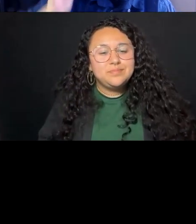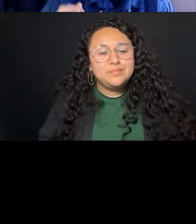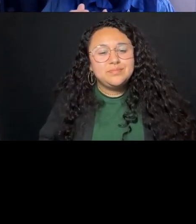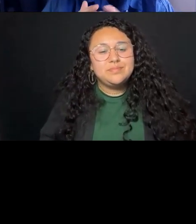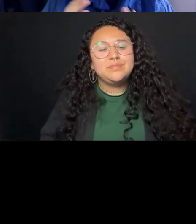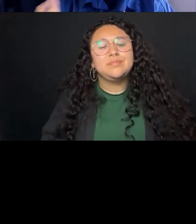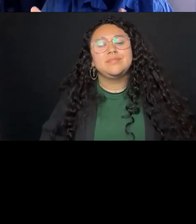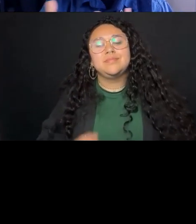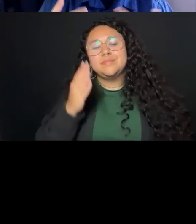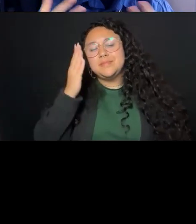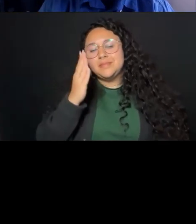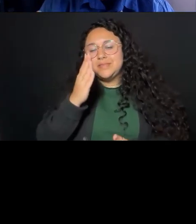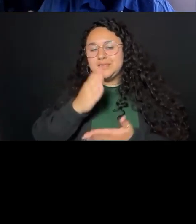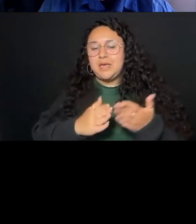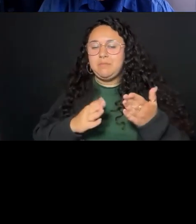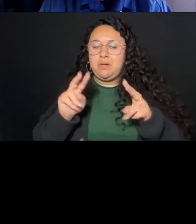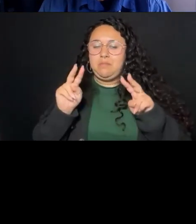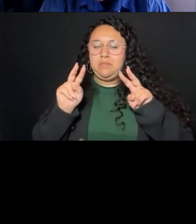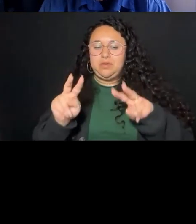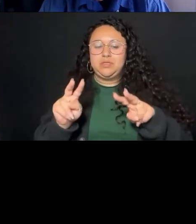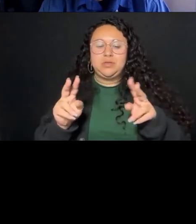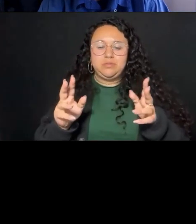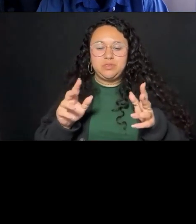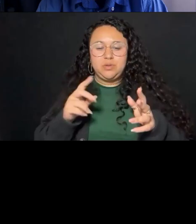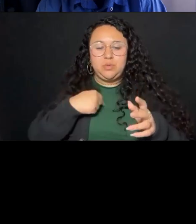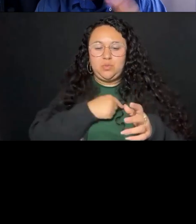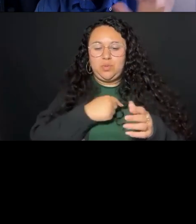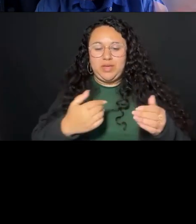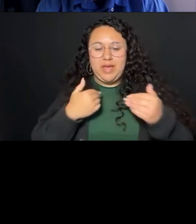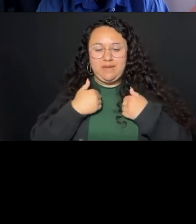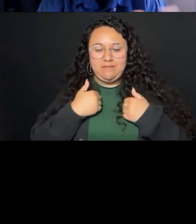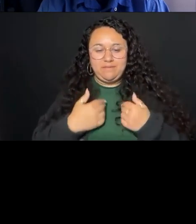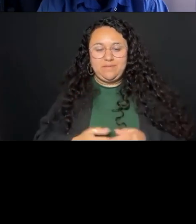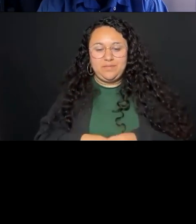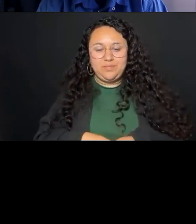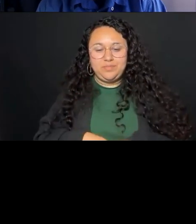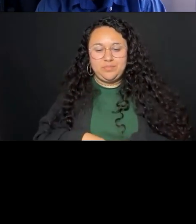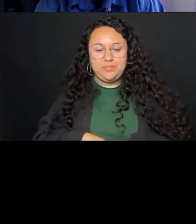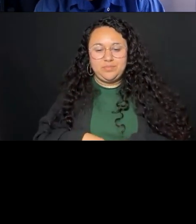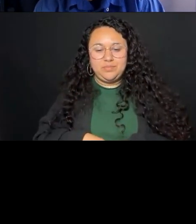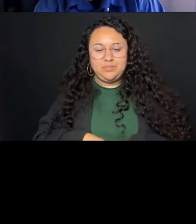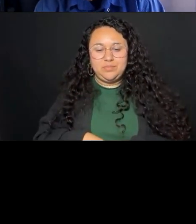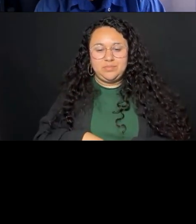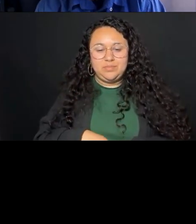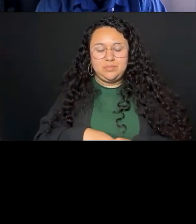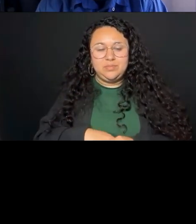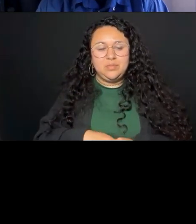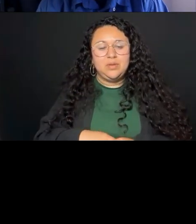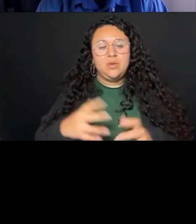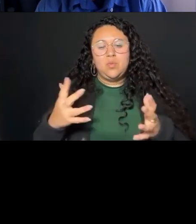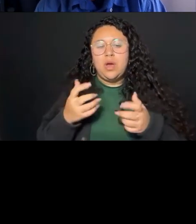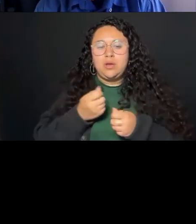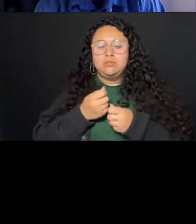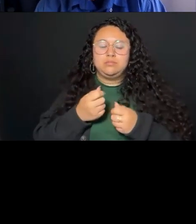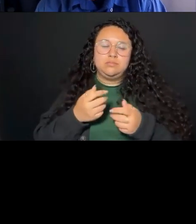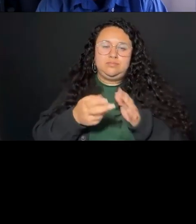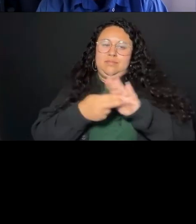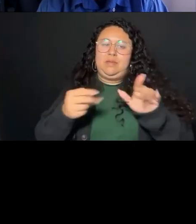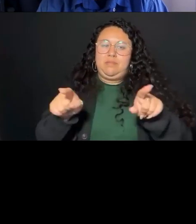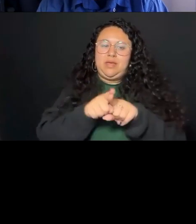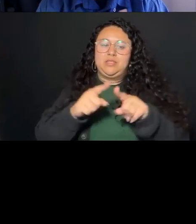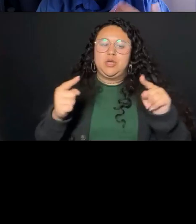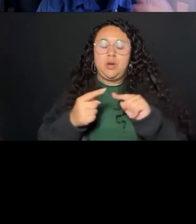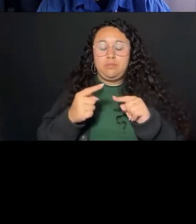have when we look at what constitutes harm. So I mentioned binding before. Sometimes trans masc